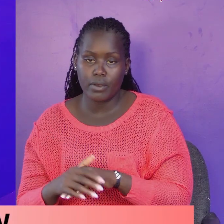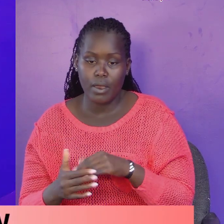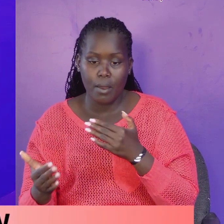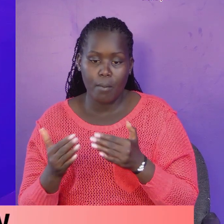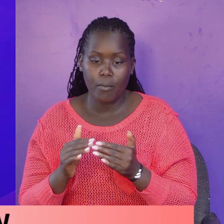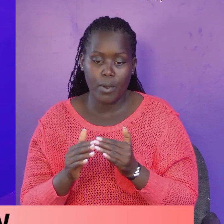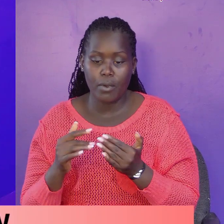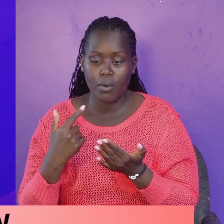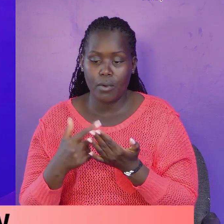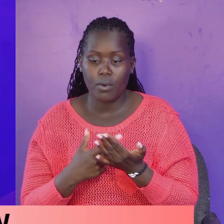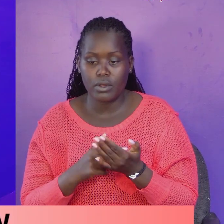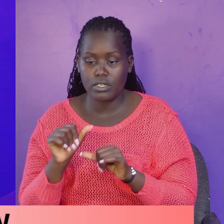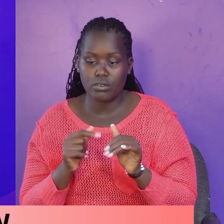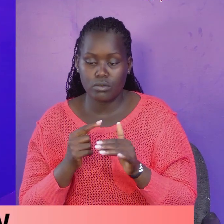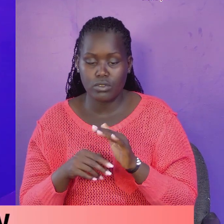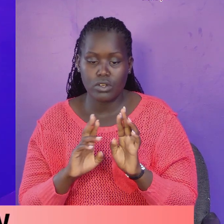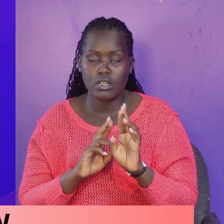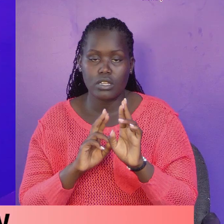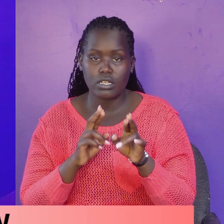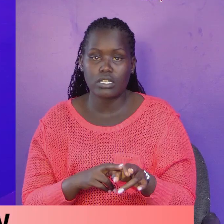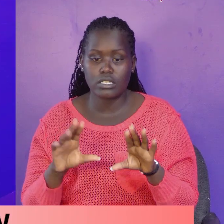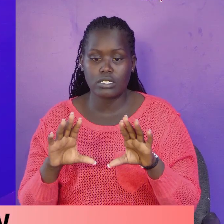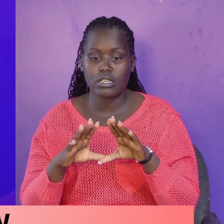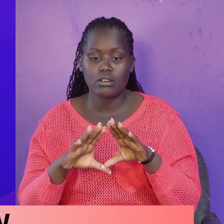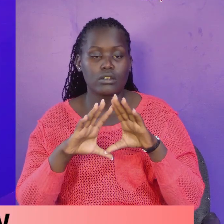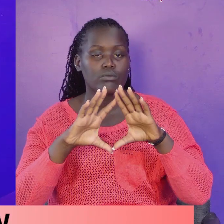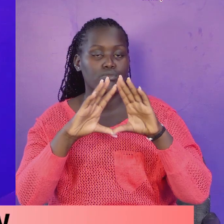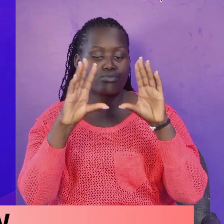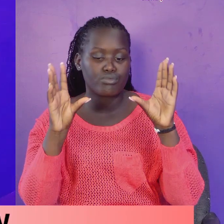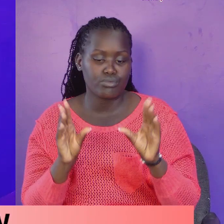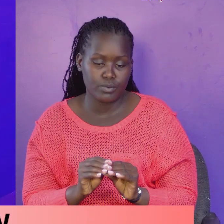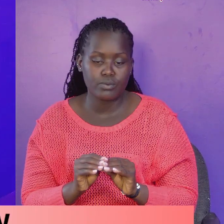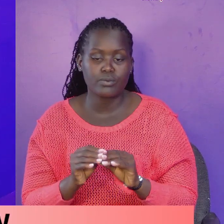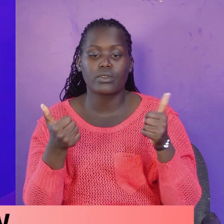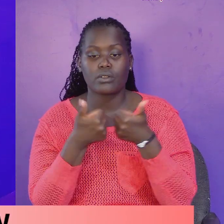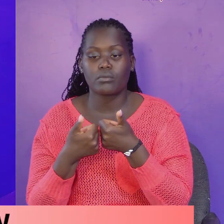look at the result generally, especially the games that played on